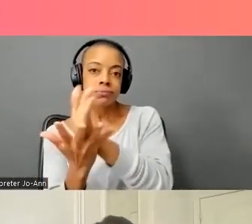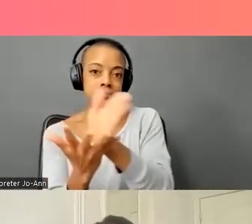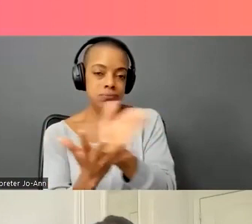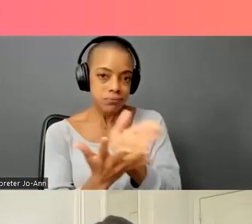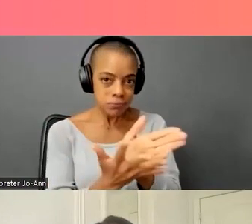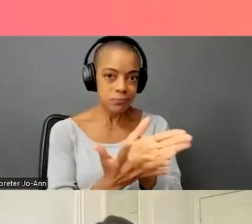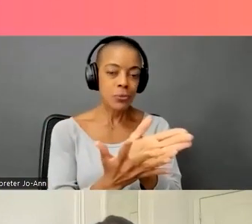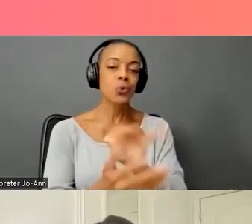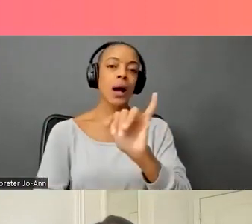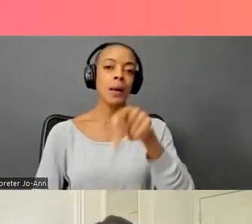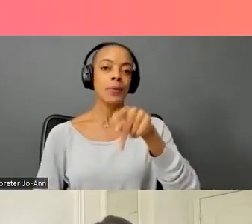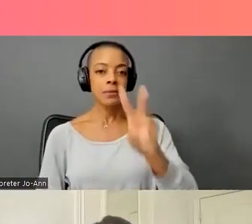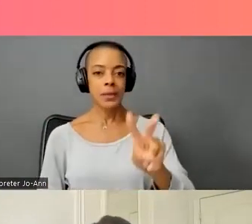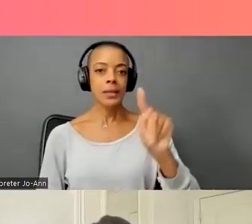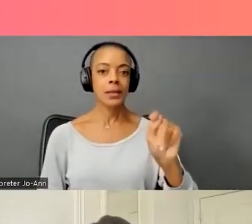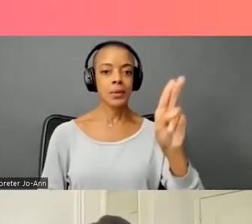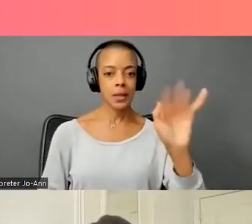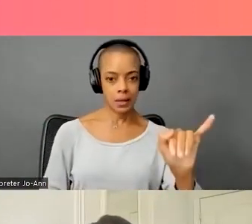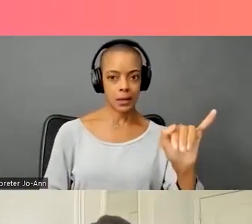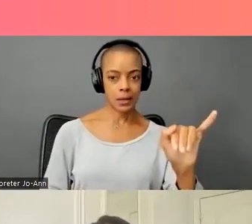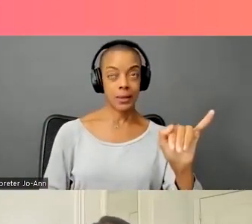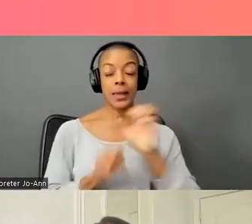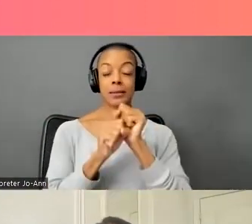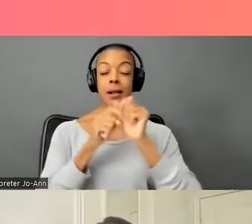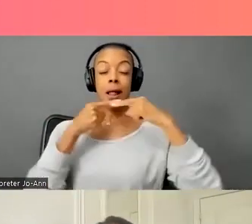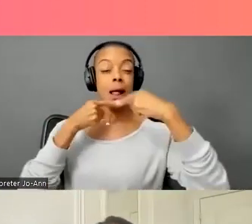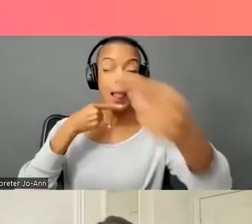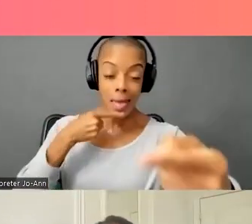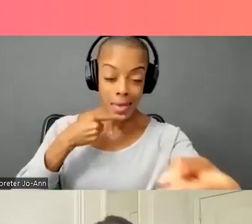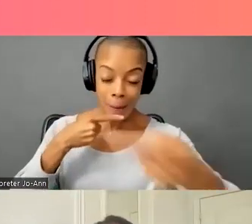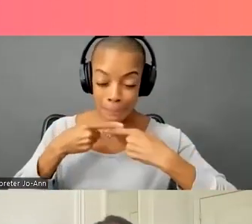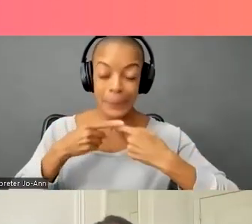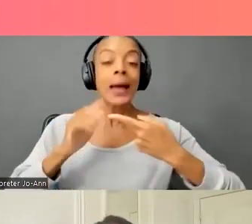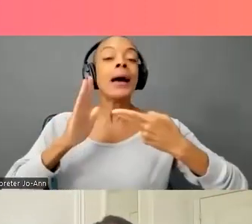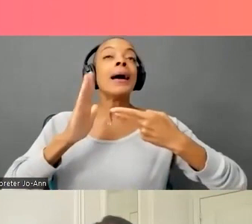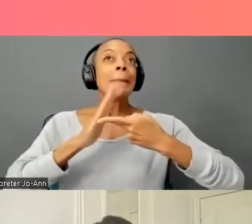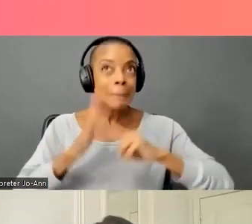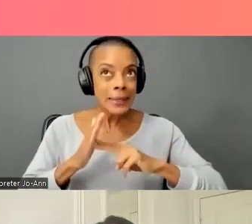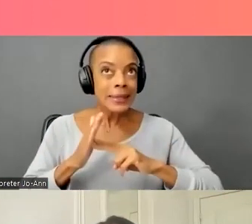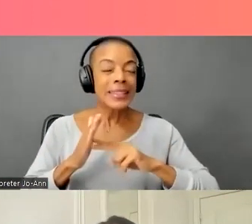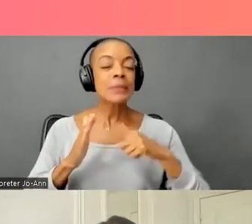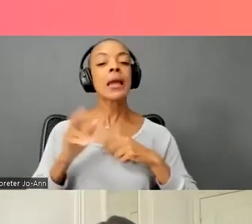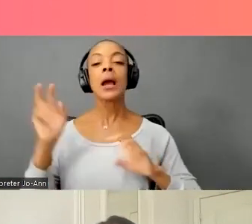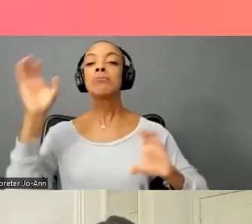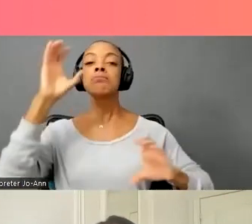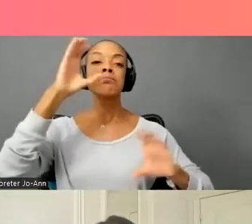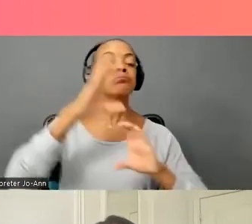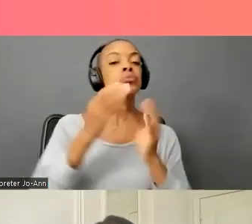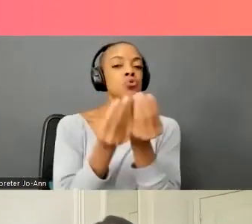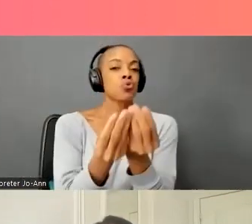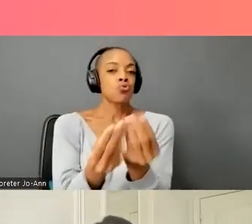IPV TBI. That is a mouthful, but essentially going to explore some solutions that we've